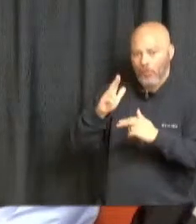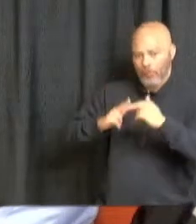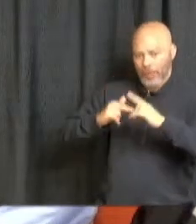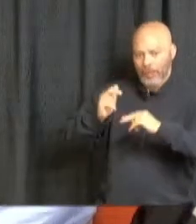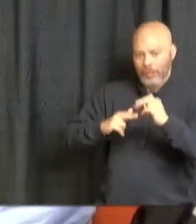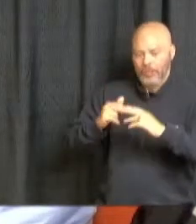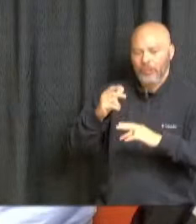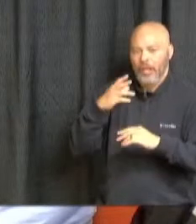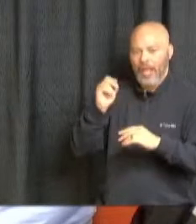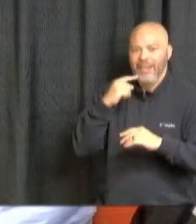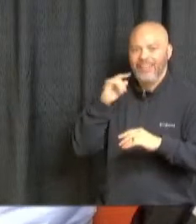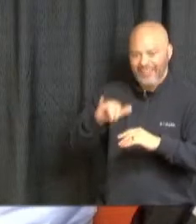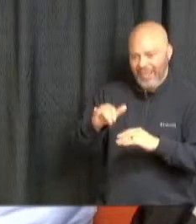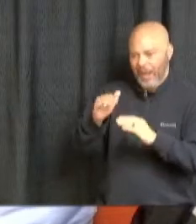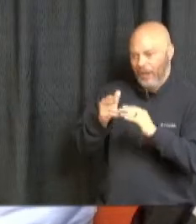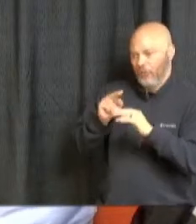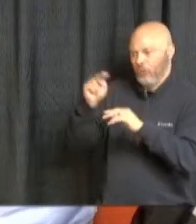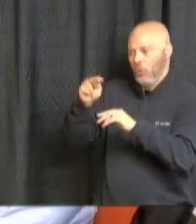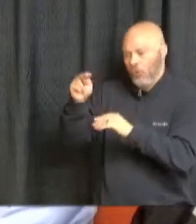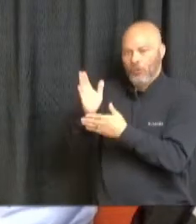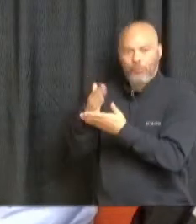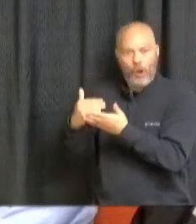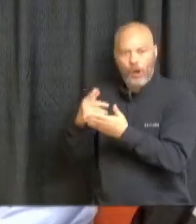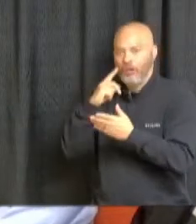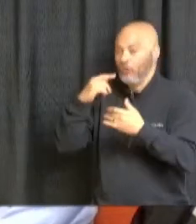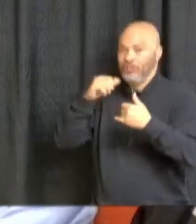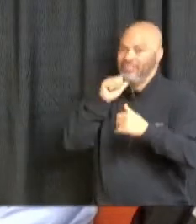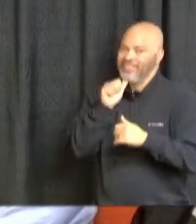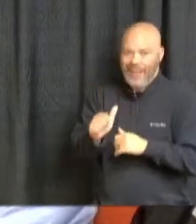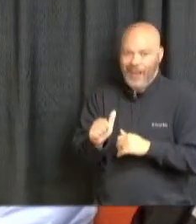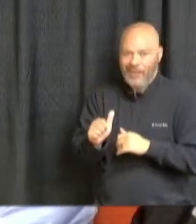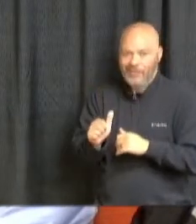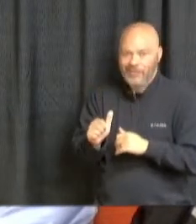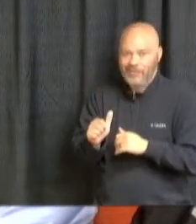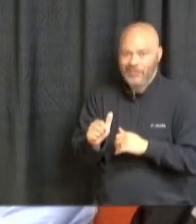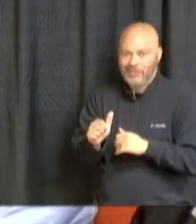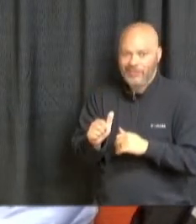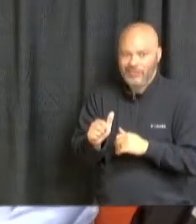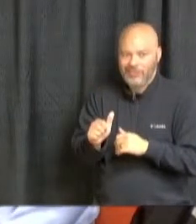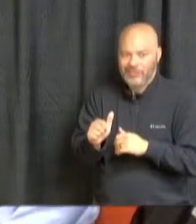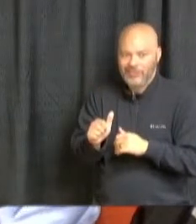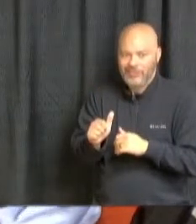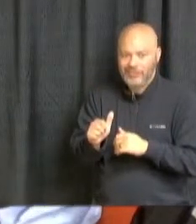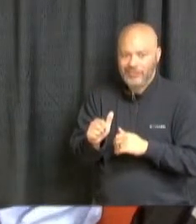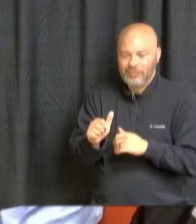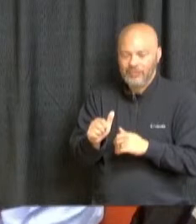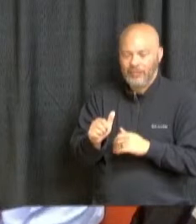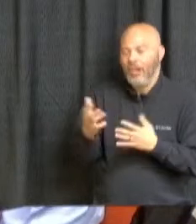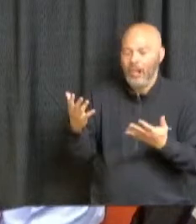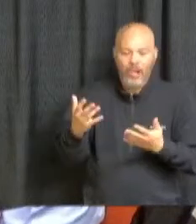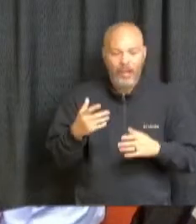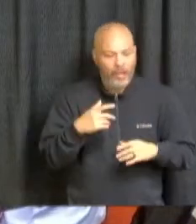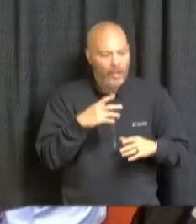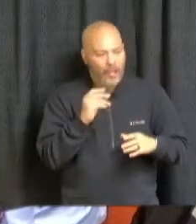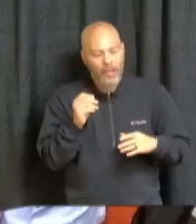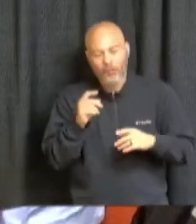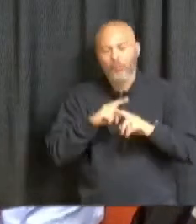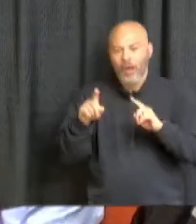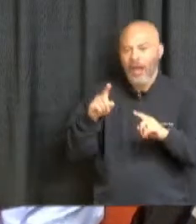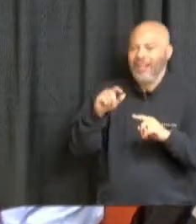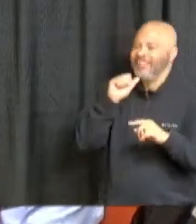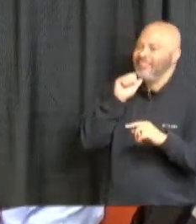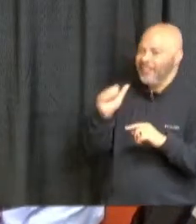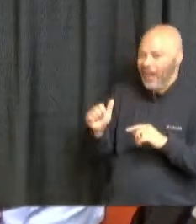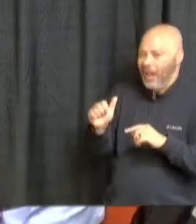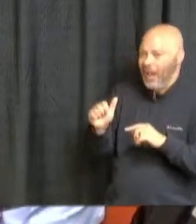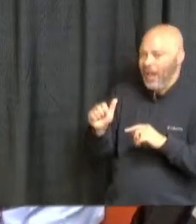on developing. And it is that upper north part. So it's not, and if need be, I can Well, ask for if you- clarification on the rebuttal, but it's